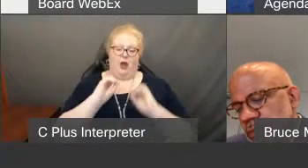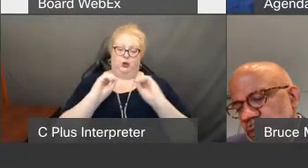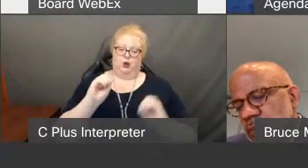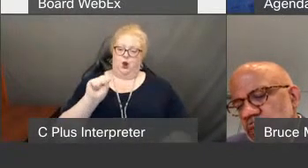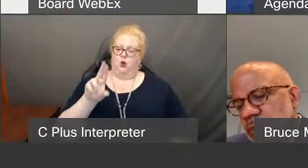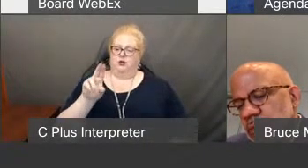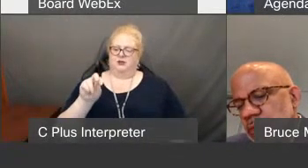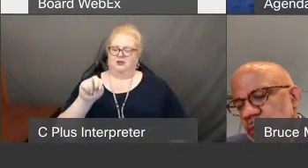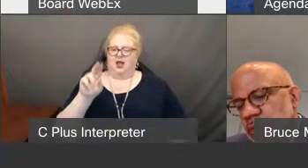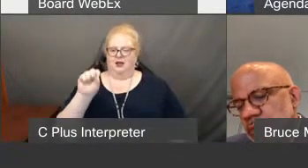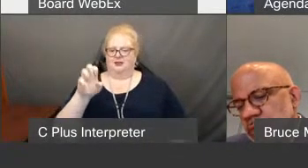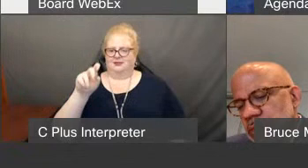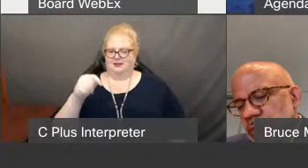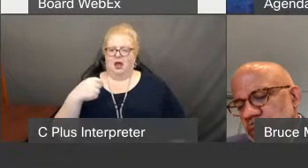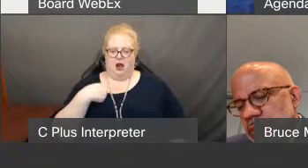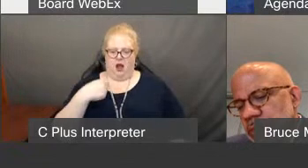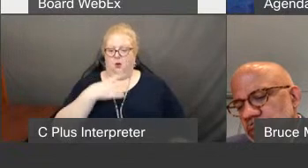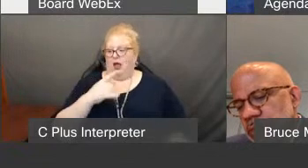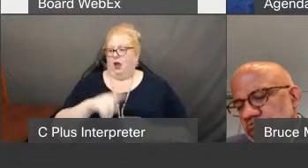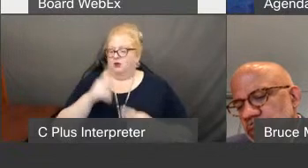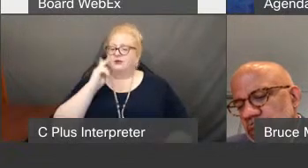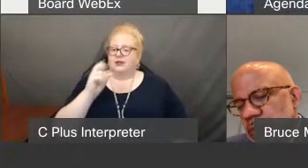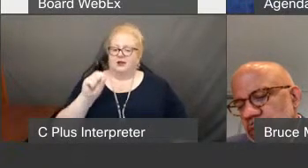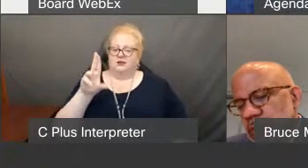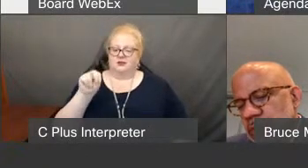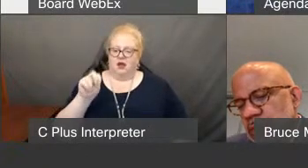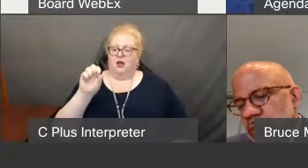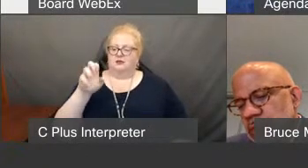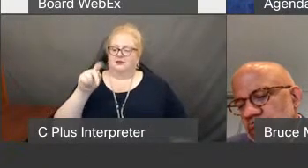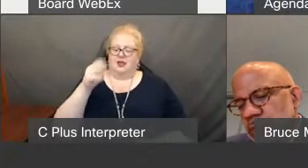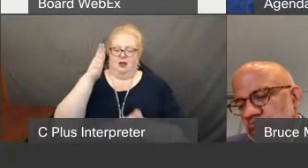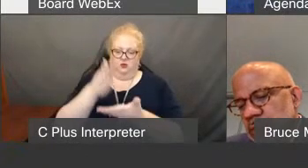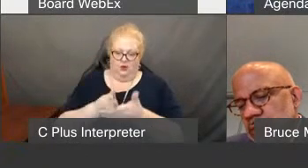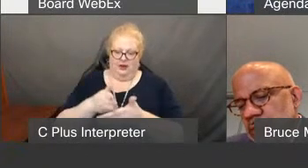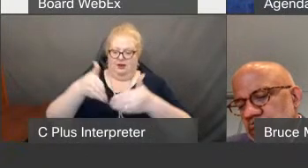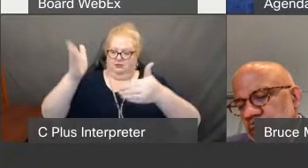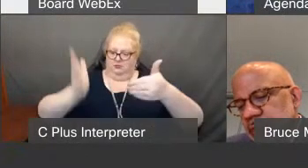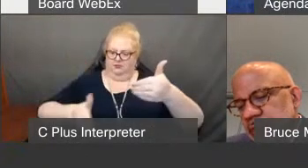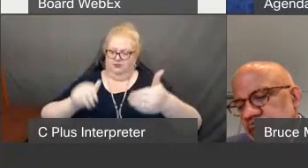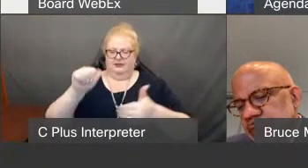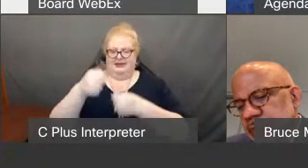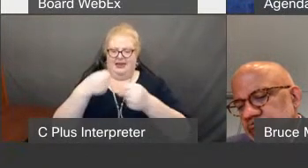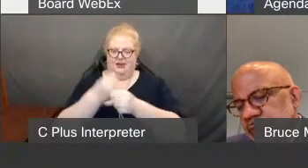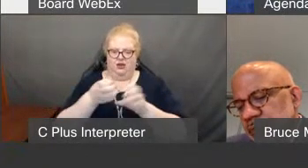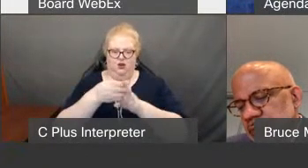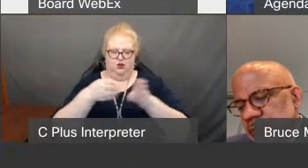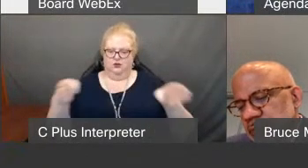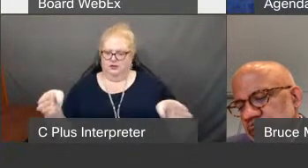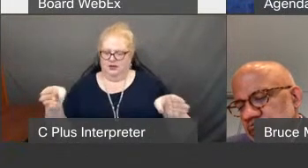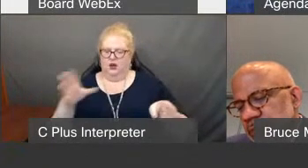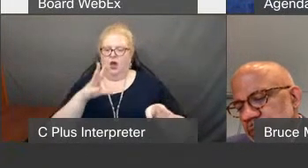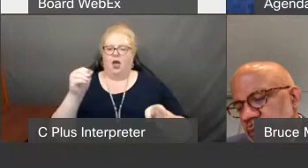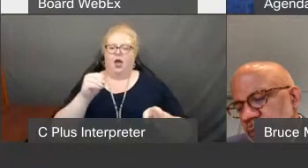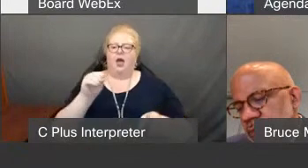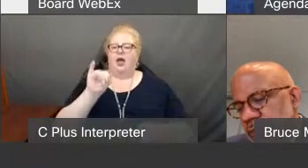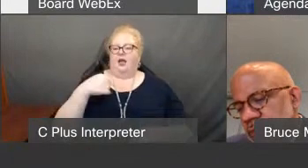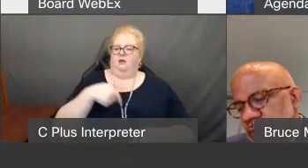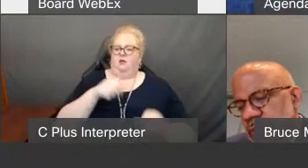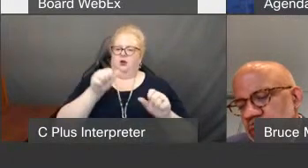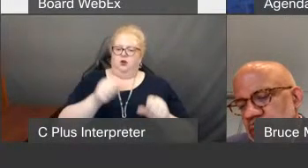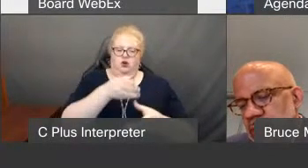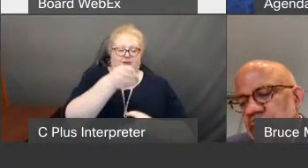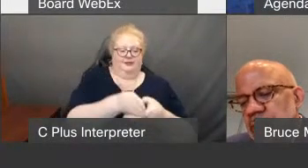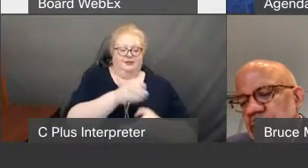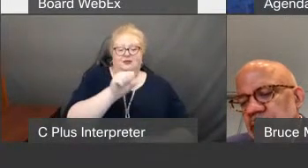to sunset the whole thing on a 10-year deal. I would probably acquiesce if we just sunsetted the capital portion, if we get to someplace.